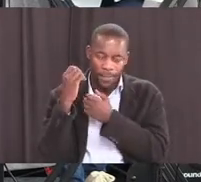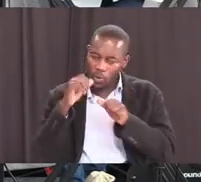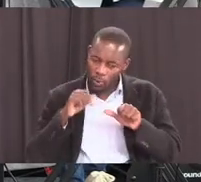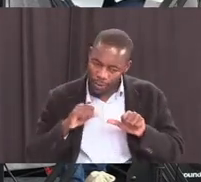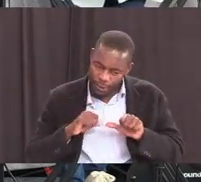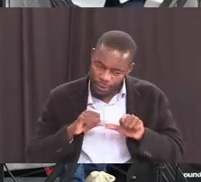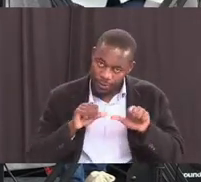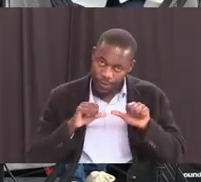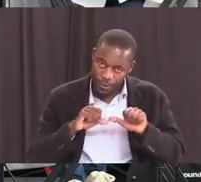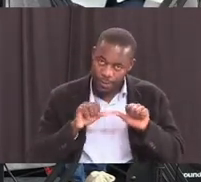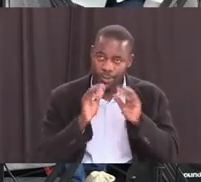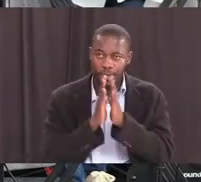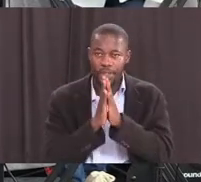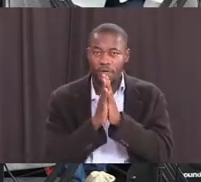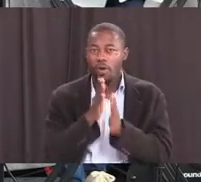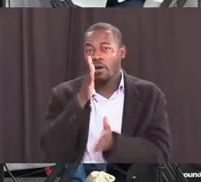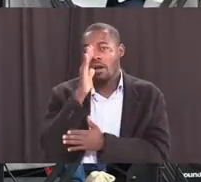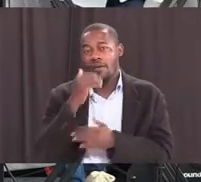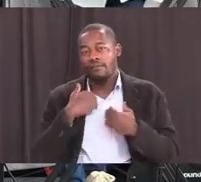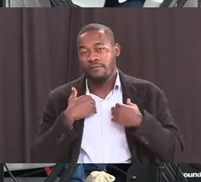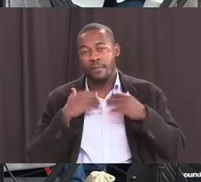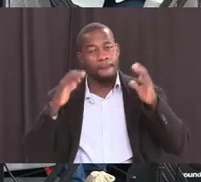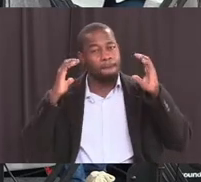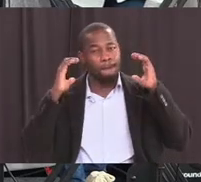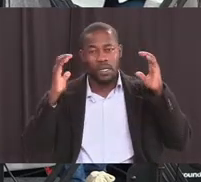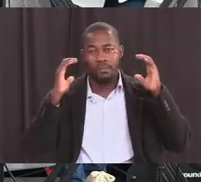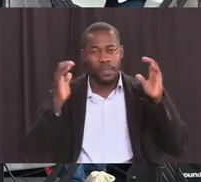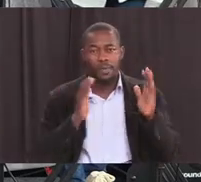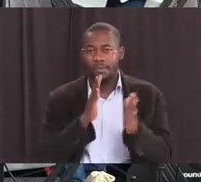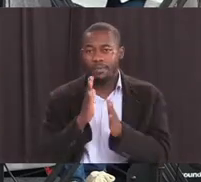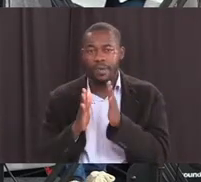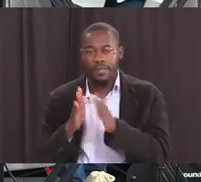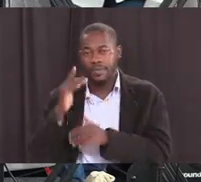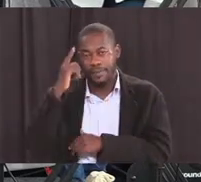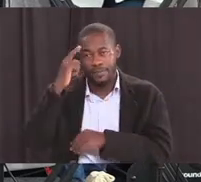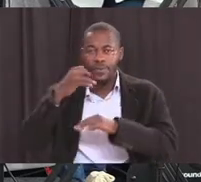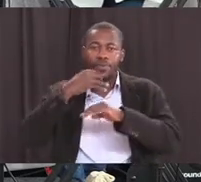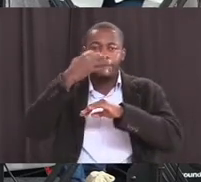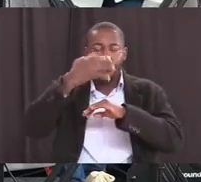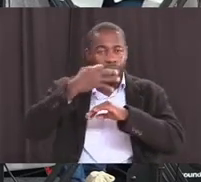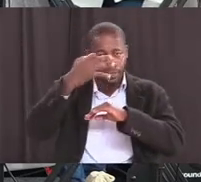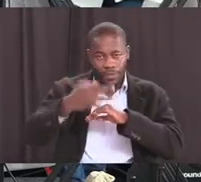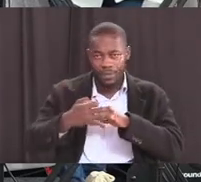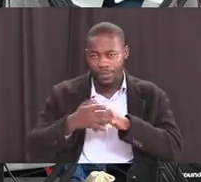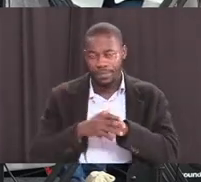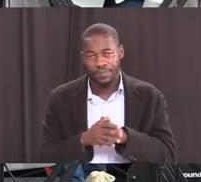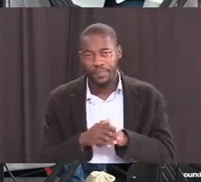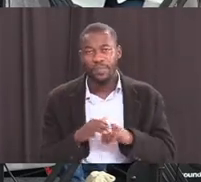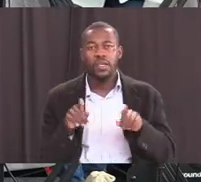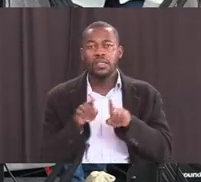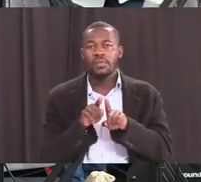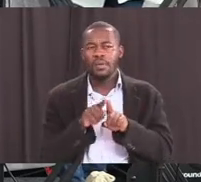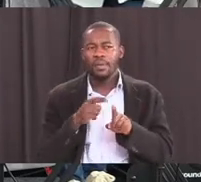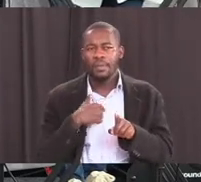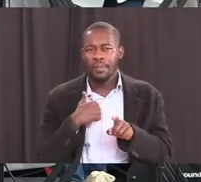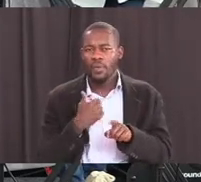God's got something more for you in the future. And then I also wanted to talk just around